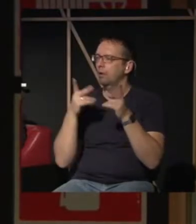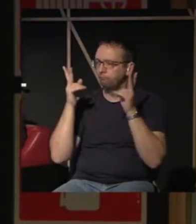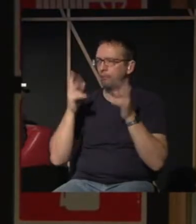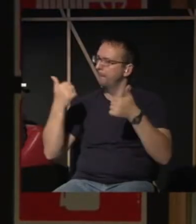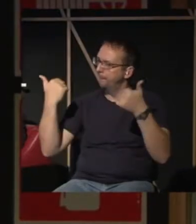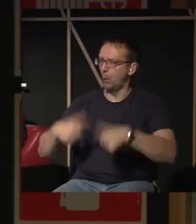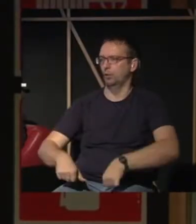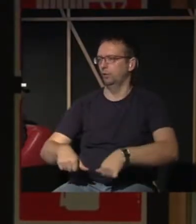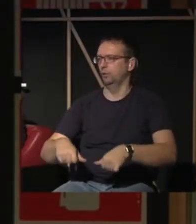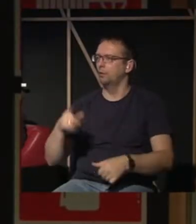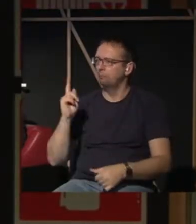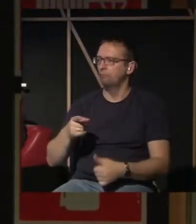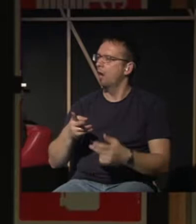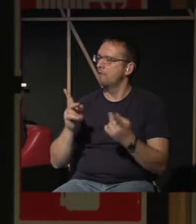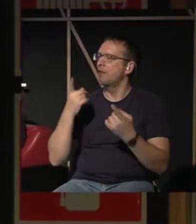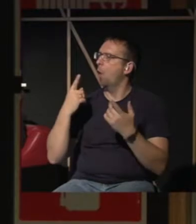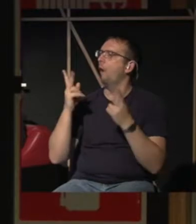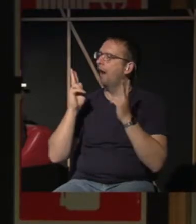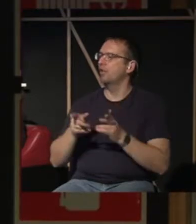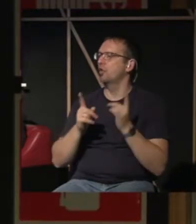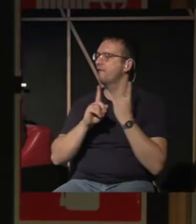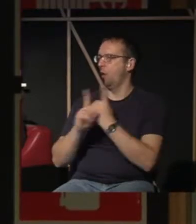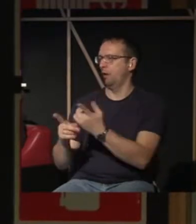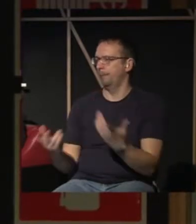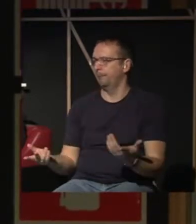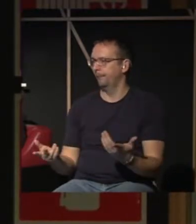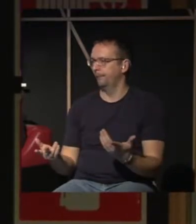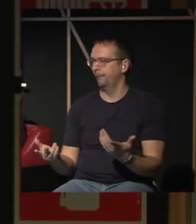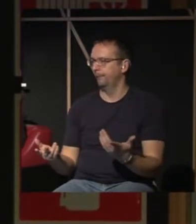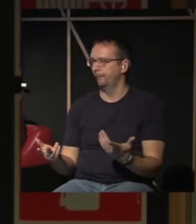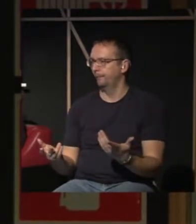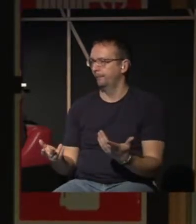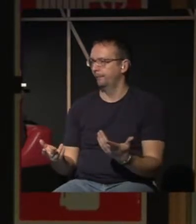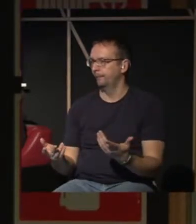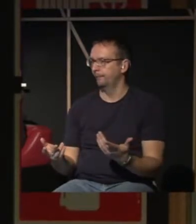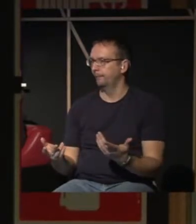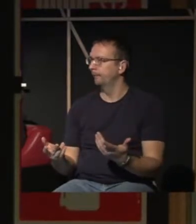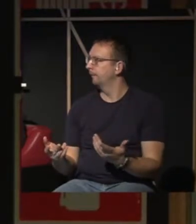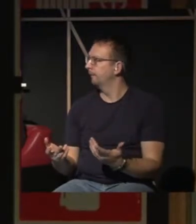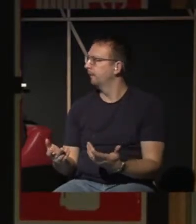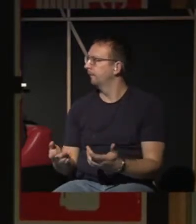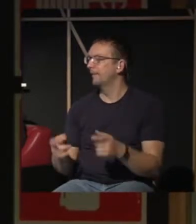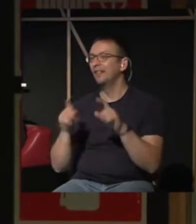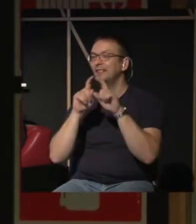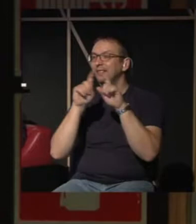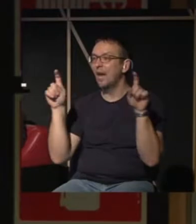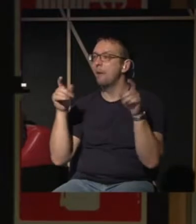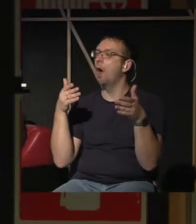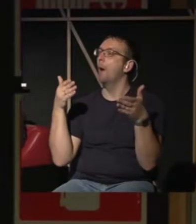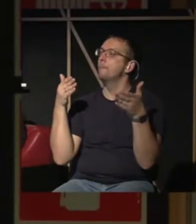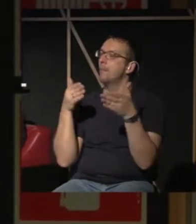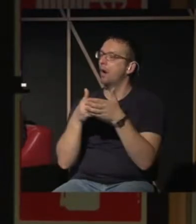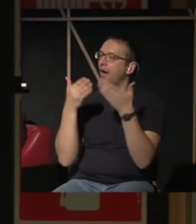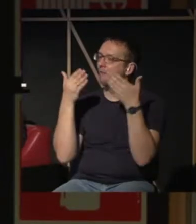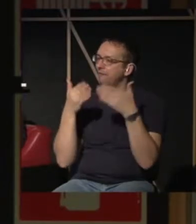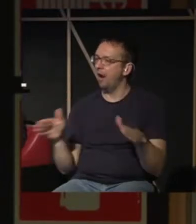and best practices, so recommendations, into the Sustainability Projects and Services Handbook, and in a number of